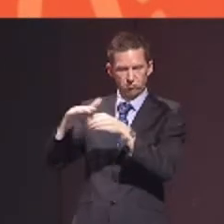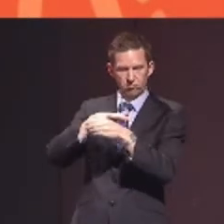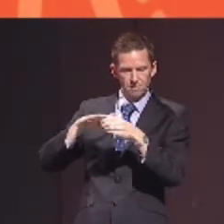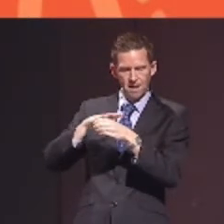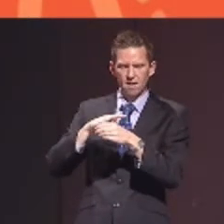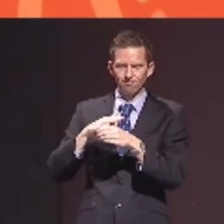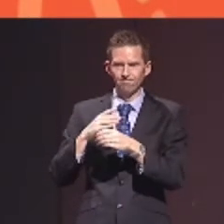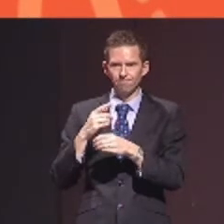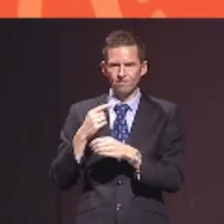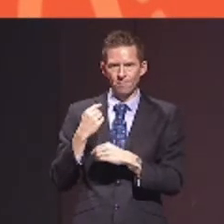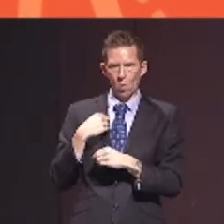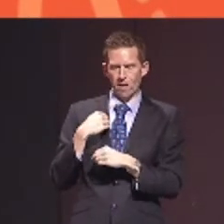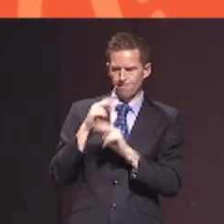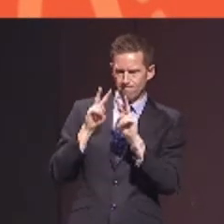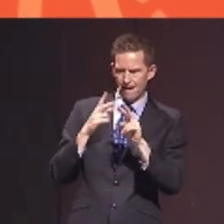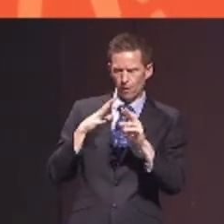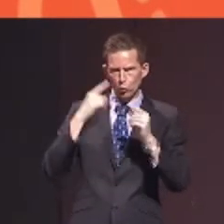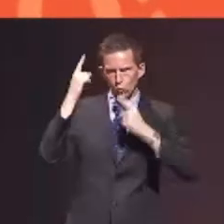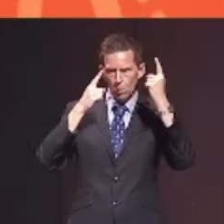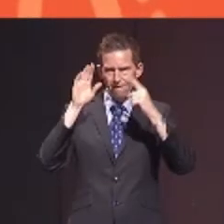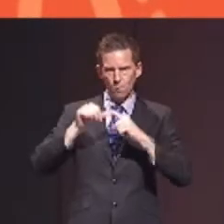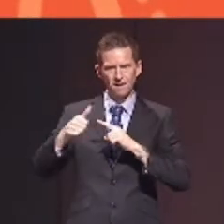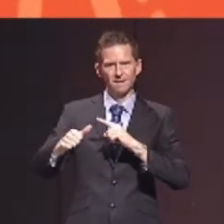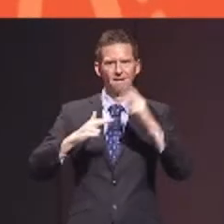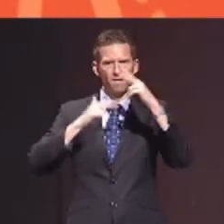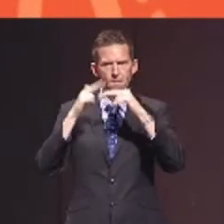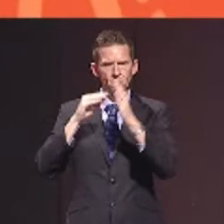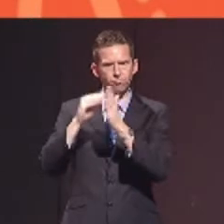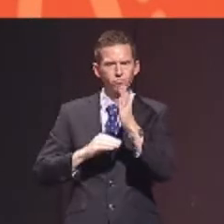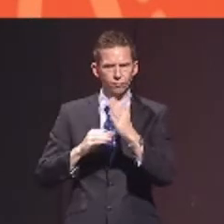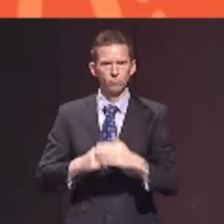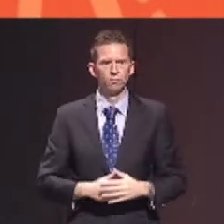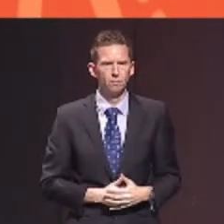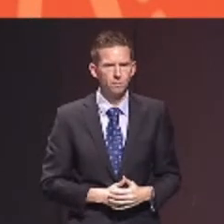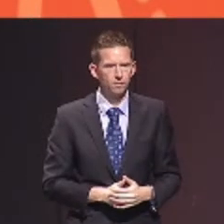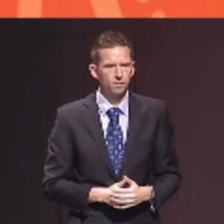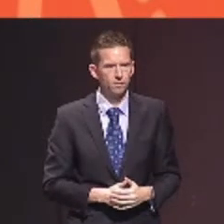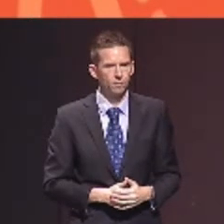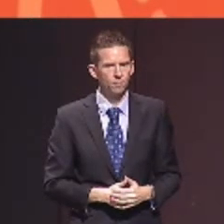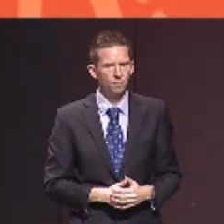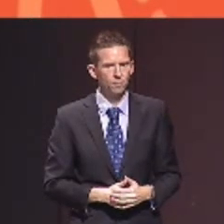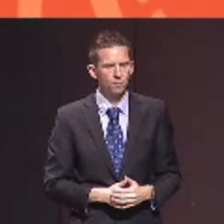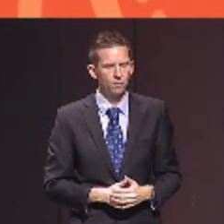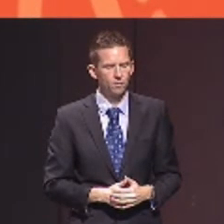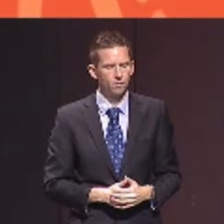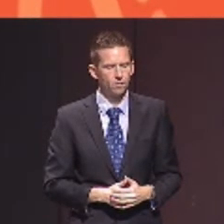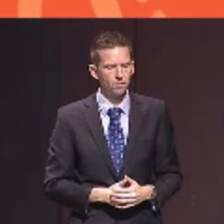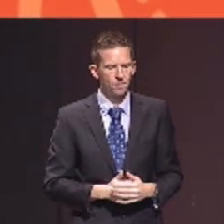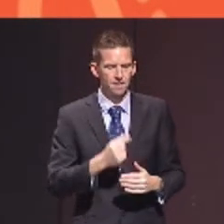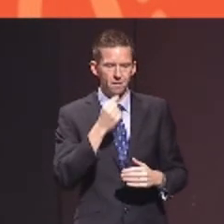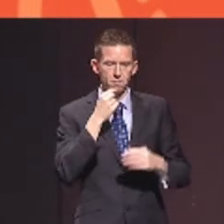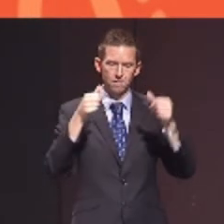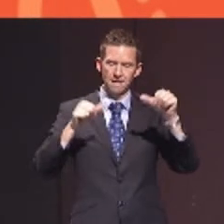has to be taken into consideration in the next development agenda. So just moving a little bit